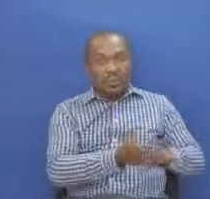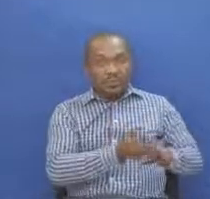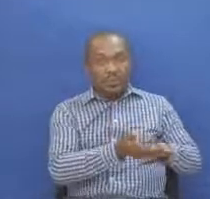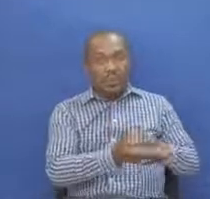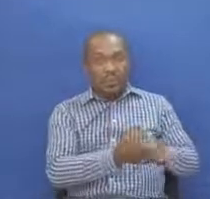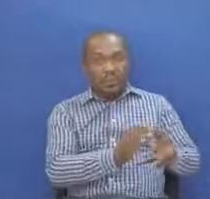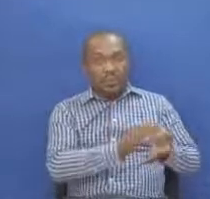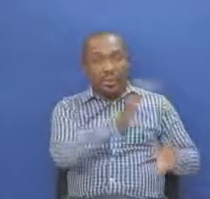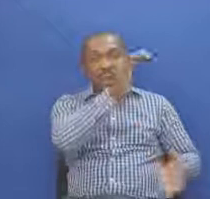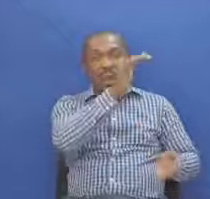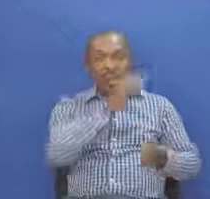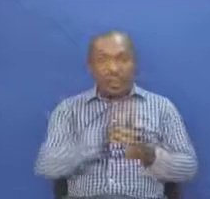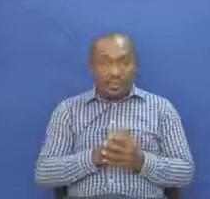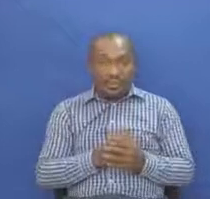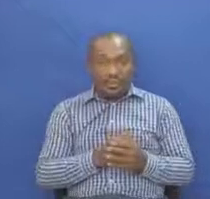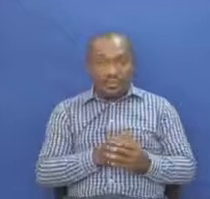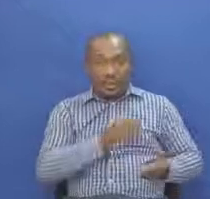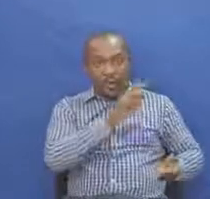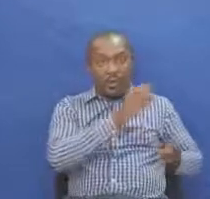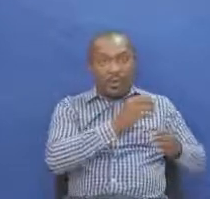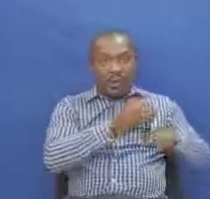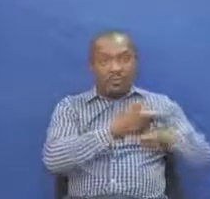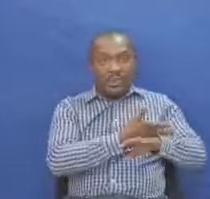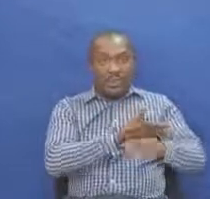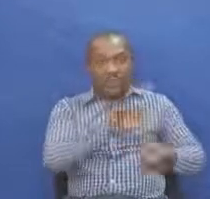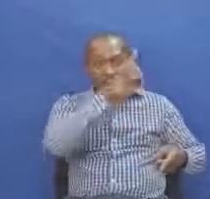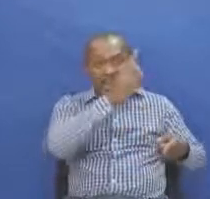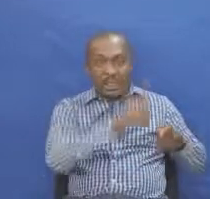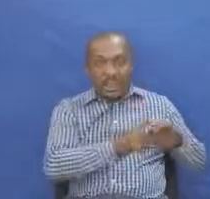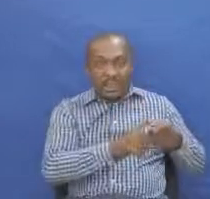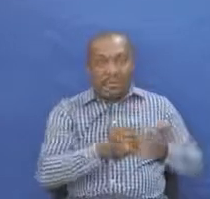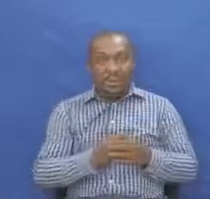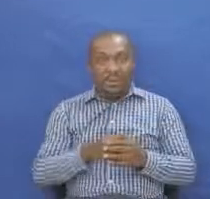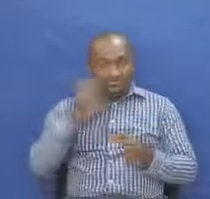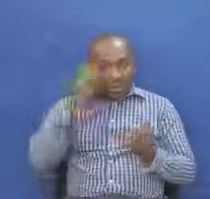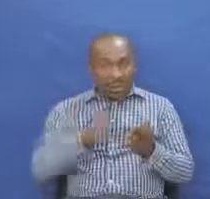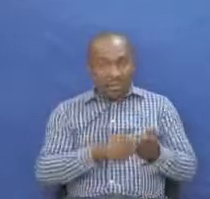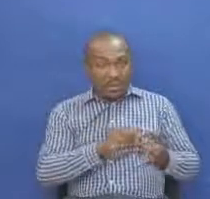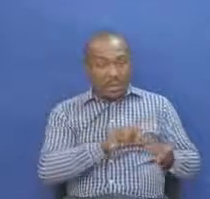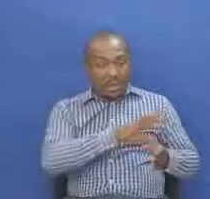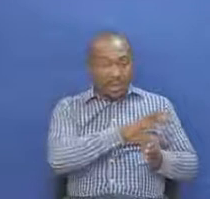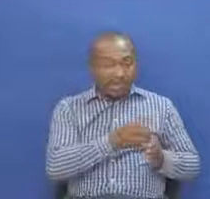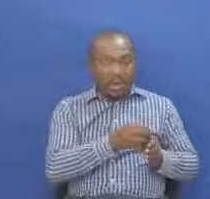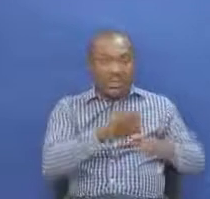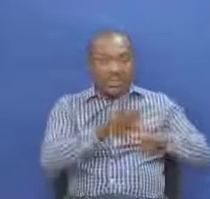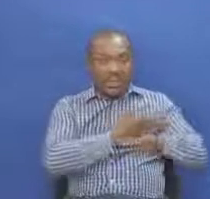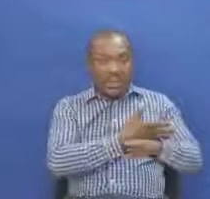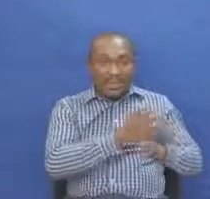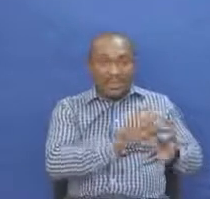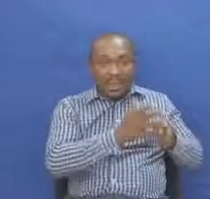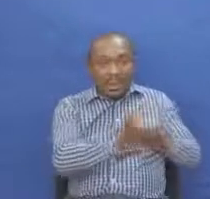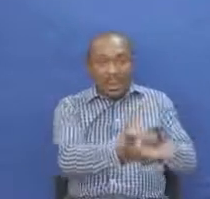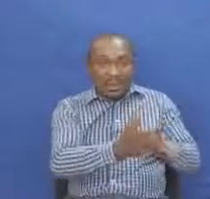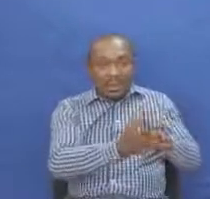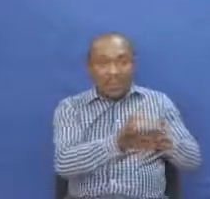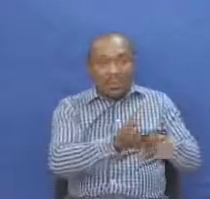of cell decrease, which means the cells which are killed or the cells which die are